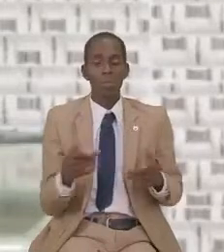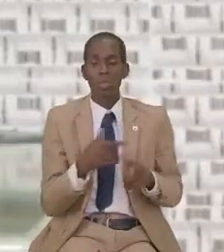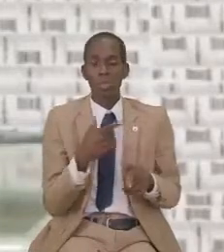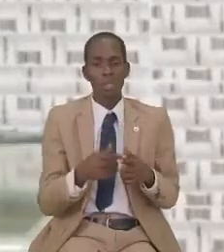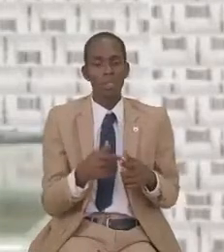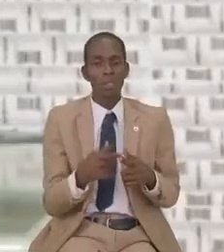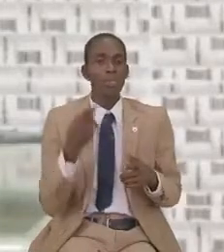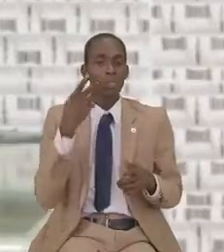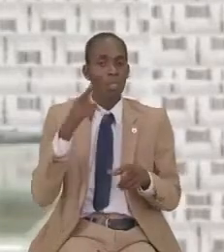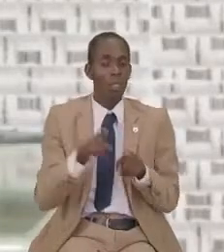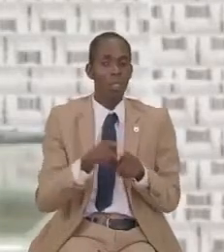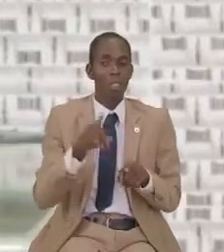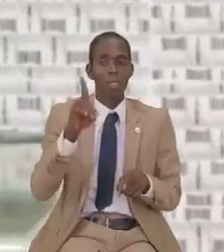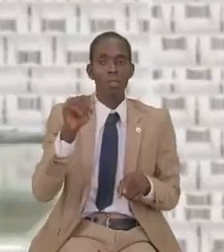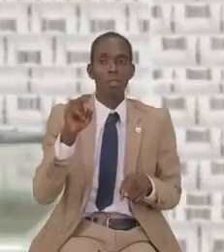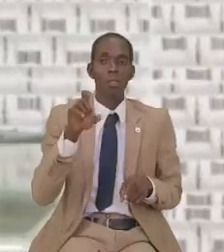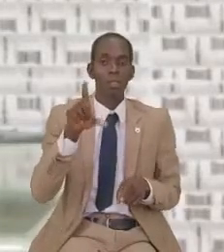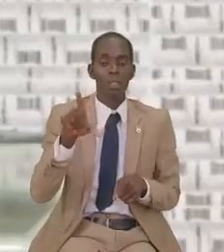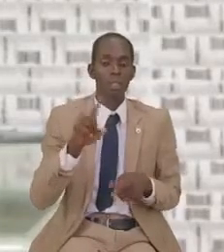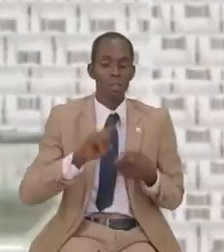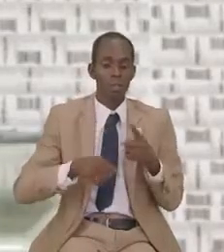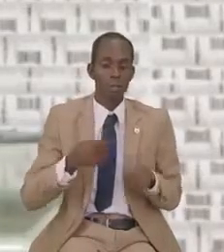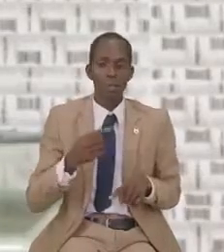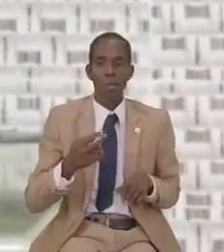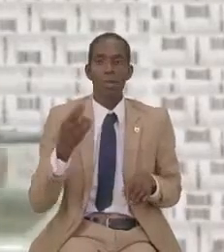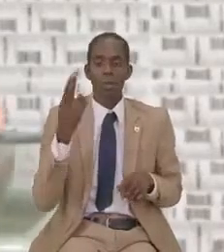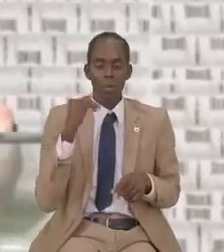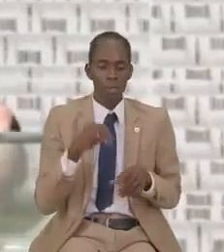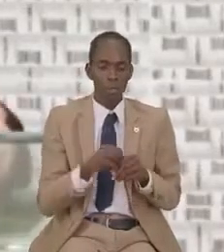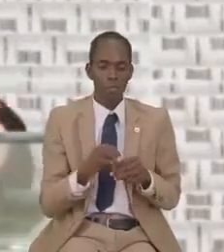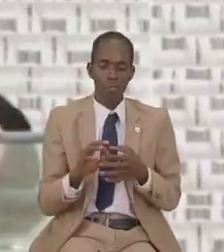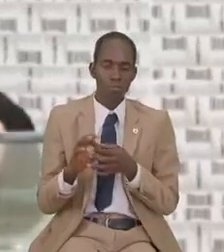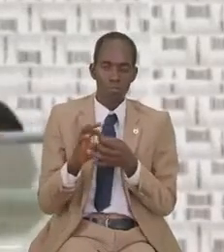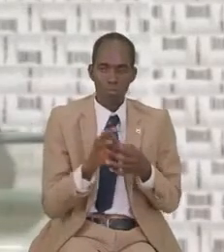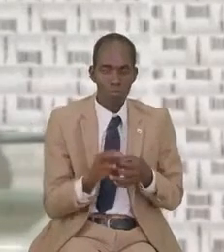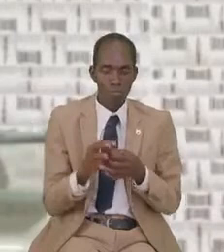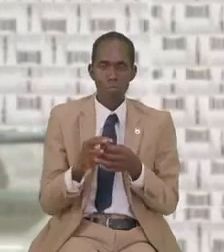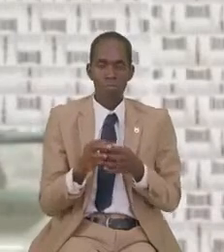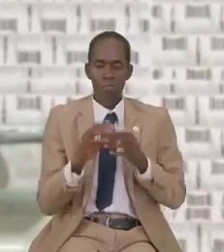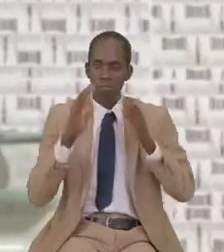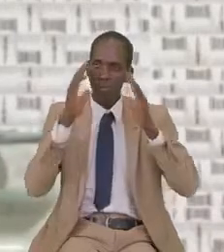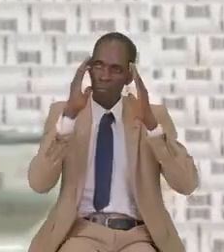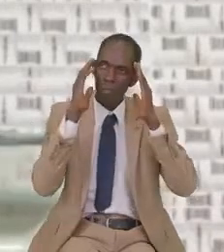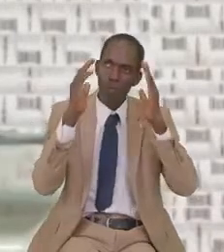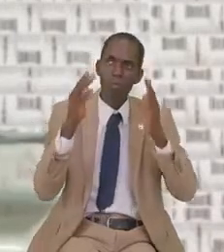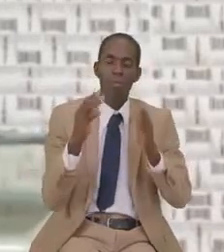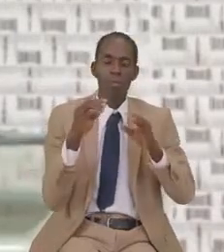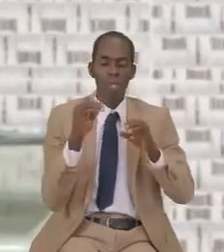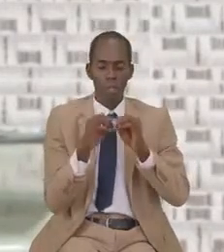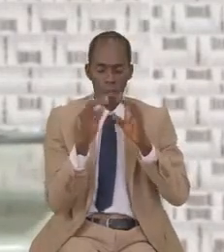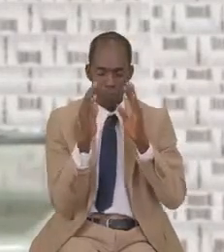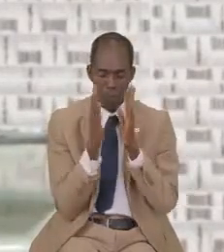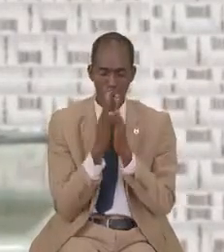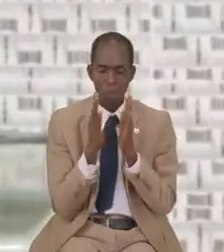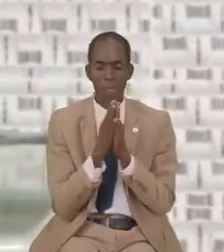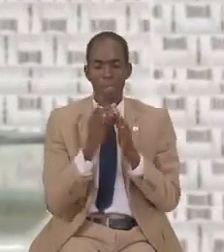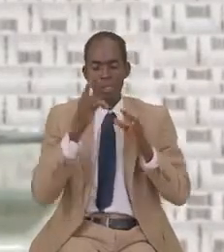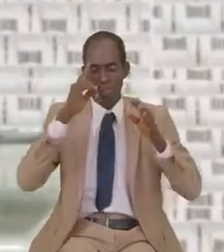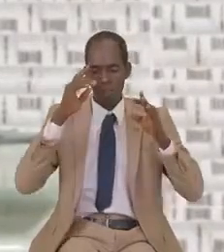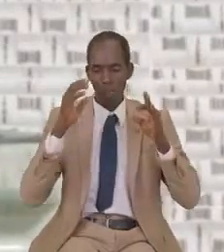was purposeful. The purpose was to glorify God, to honor him in all